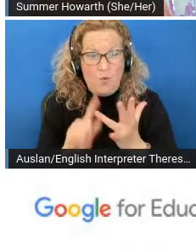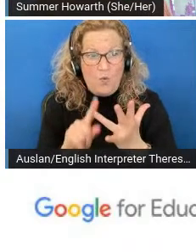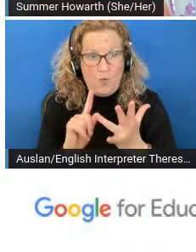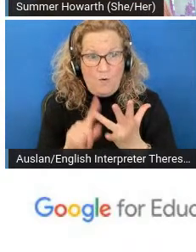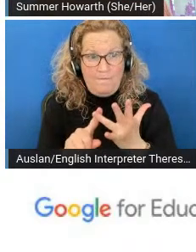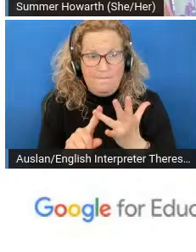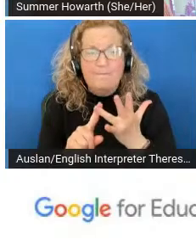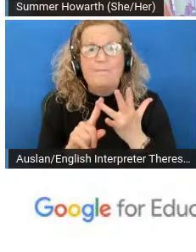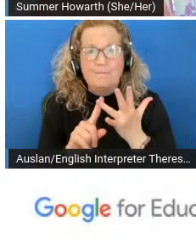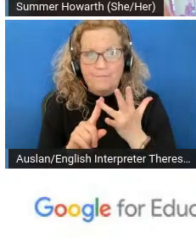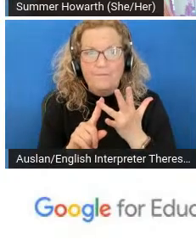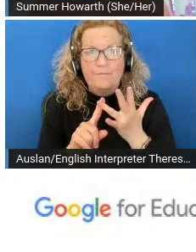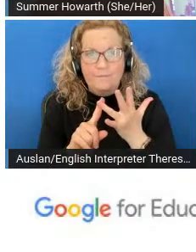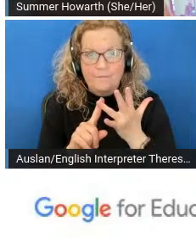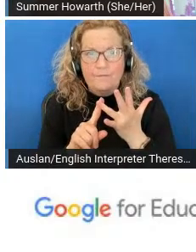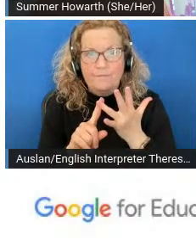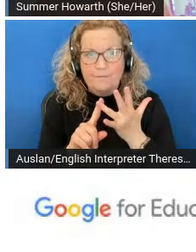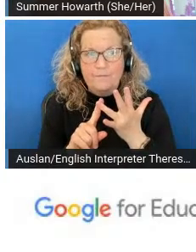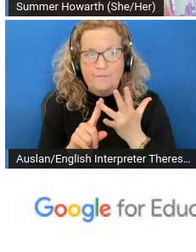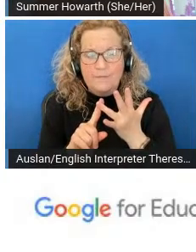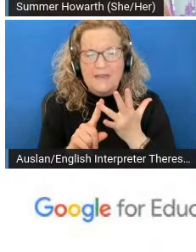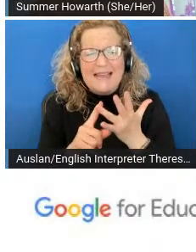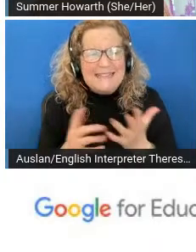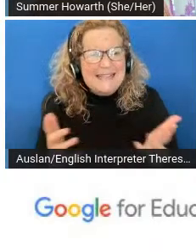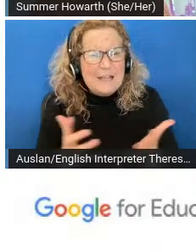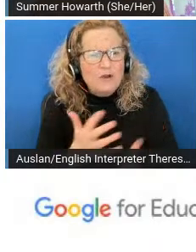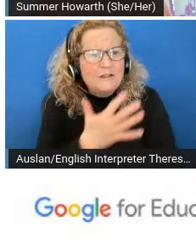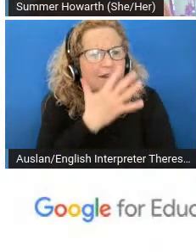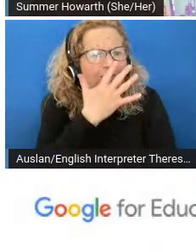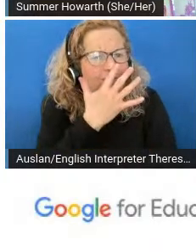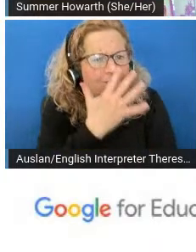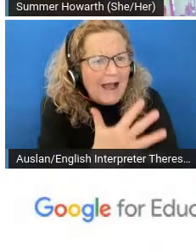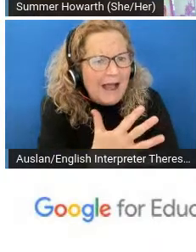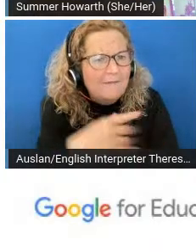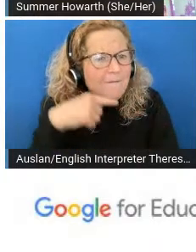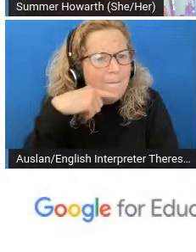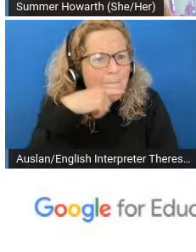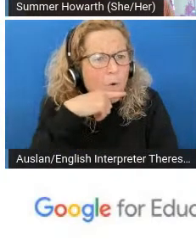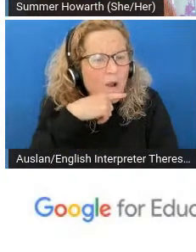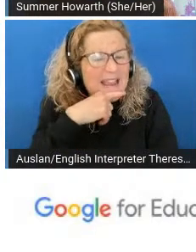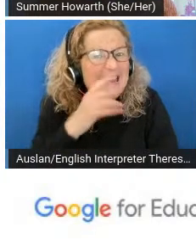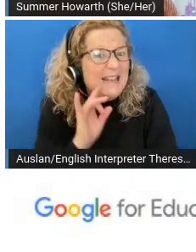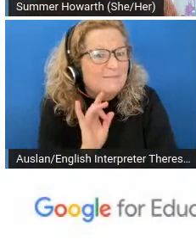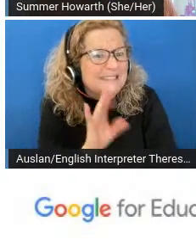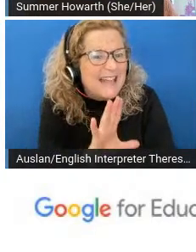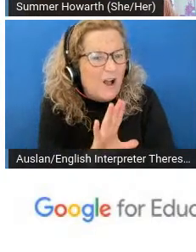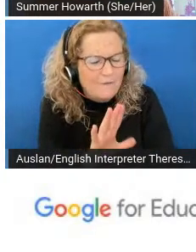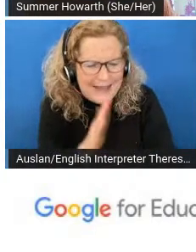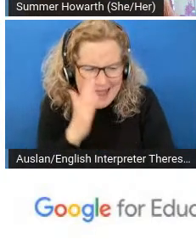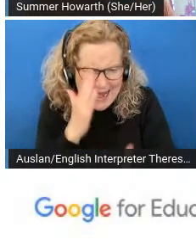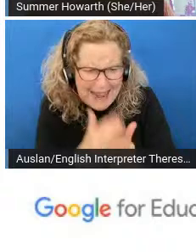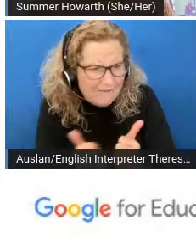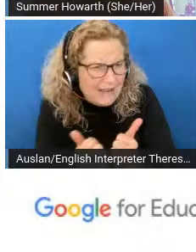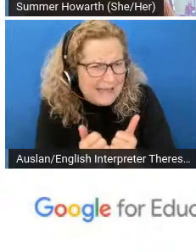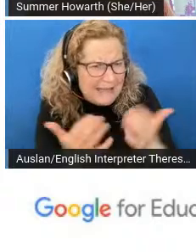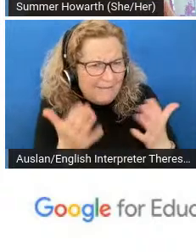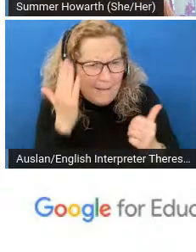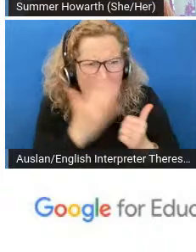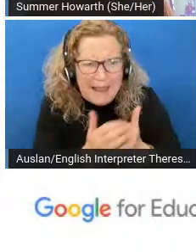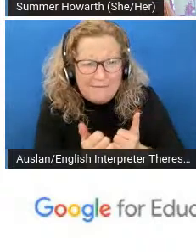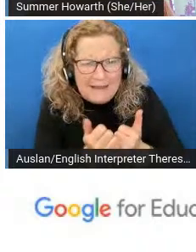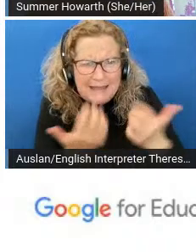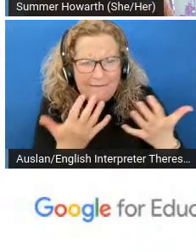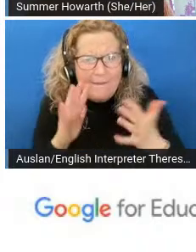Giving words of encouragement to 5-year-old Saru never to give up. You can write your response here. So a bit of writing in